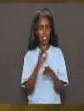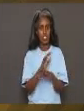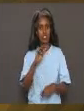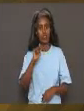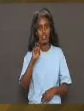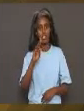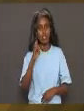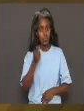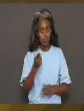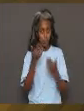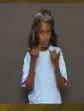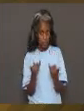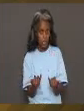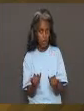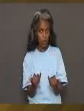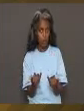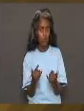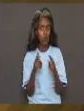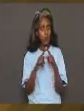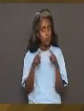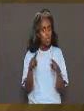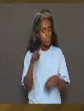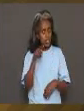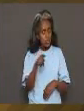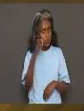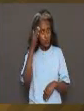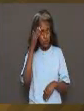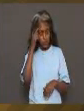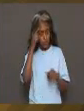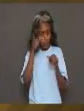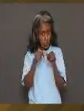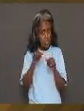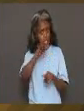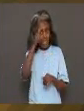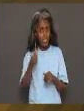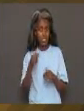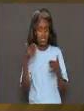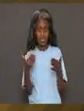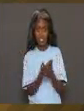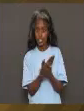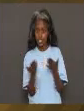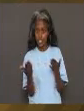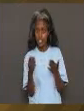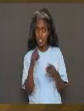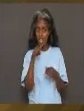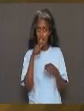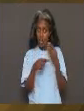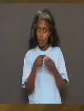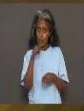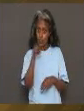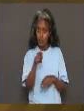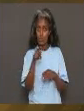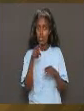trigonometry by now. But did you notice anything strange about your answers for